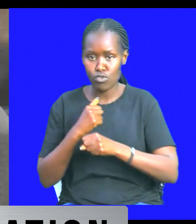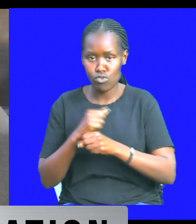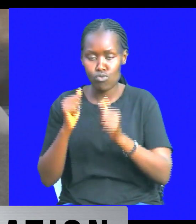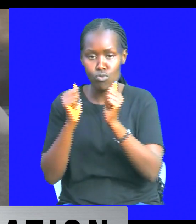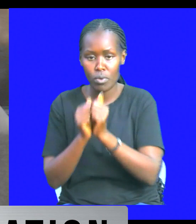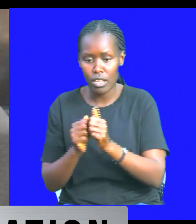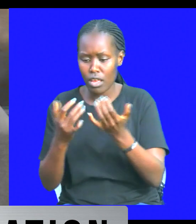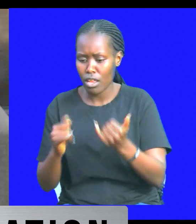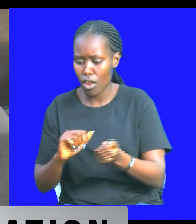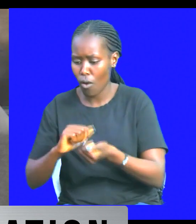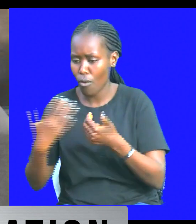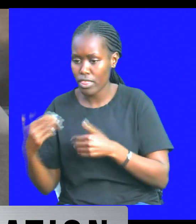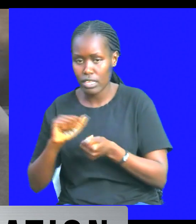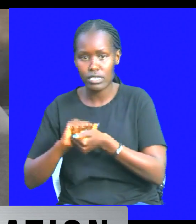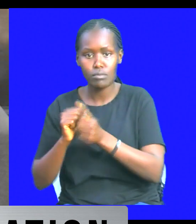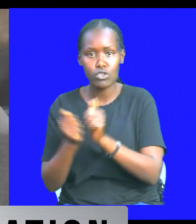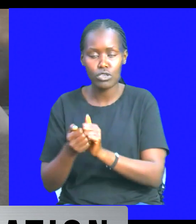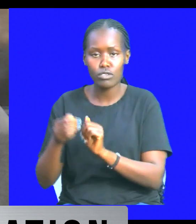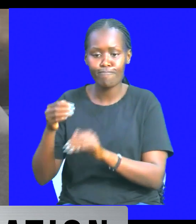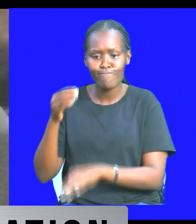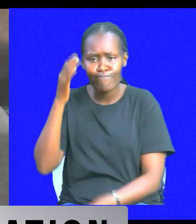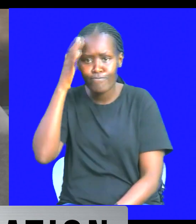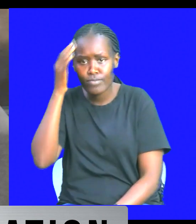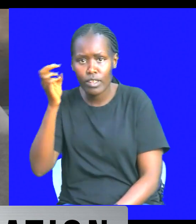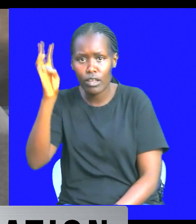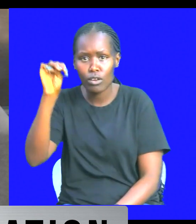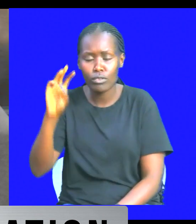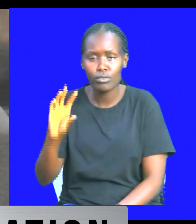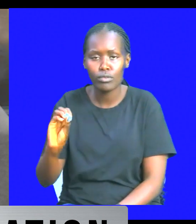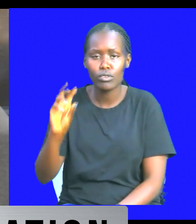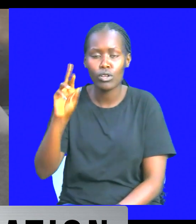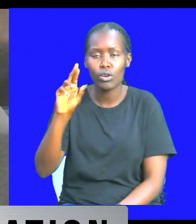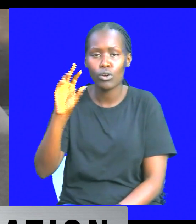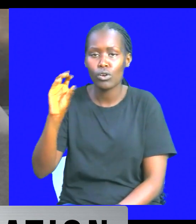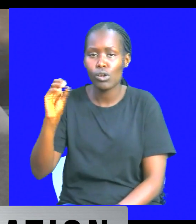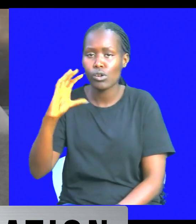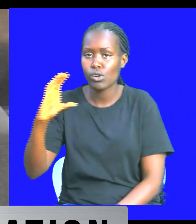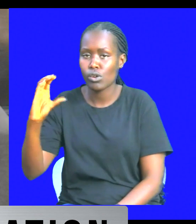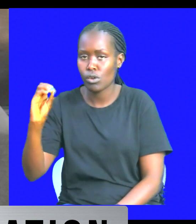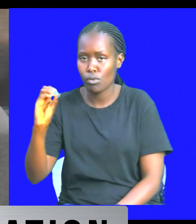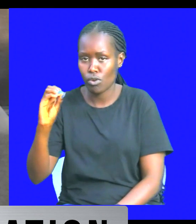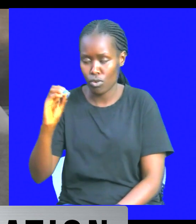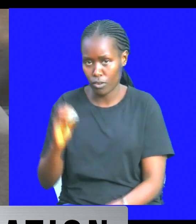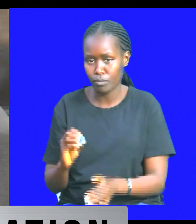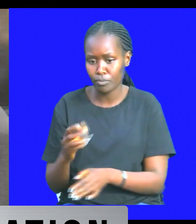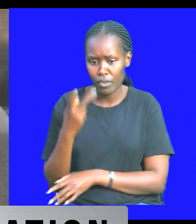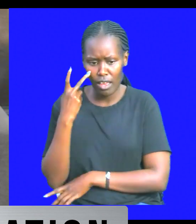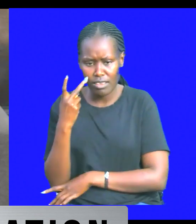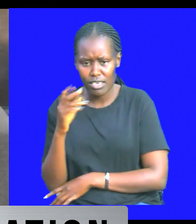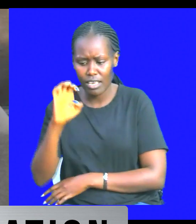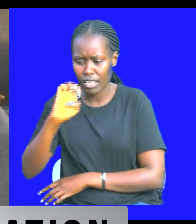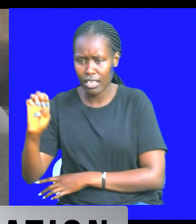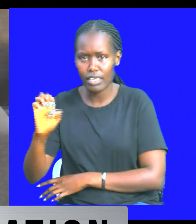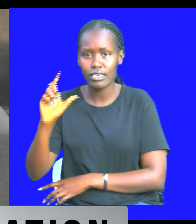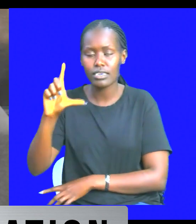changed. Morocco. Na umesikia East Libya. I saw something like a flood in East Libya. Did I see it correctly? It's